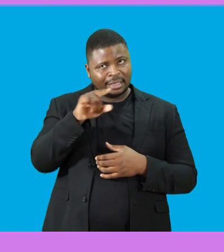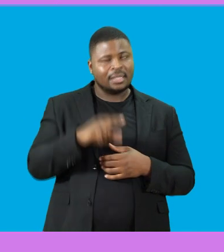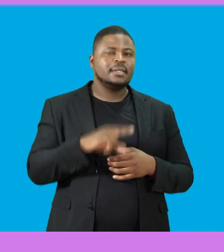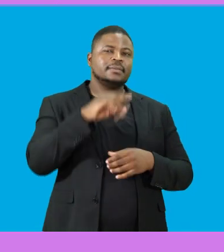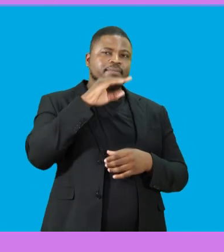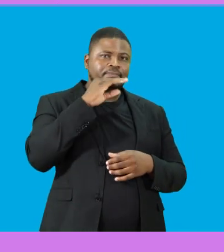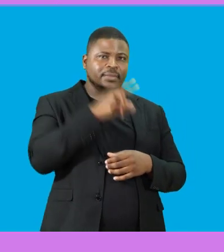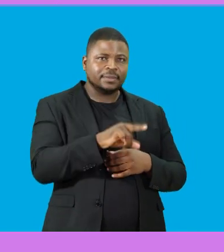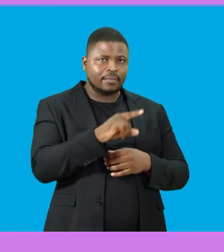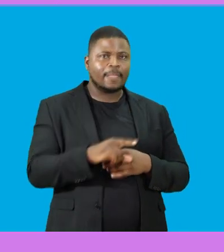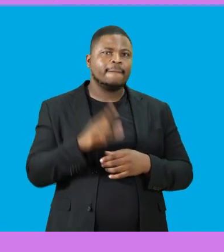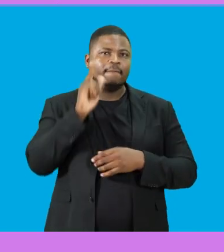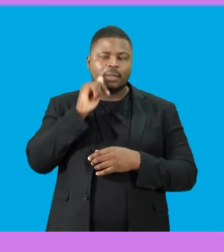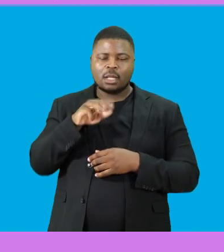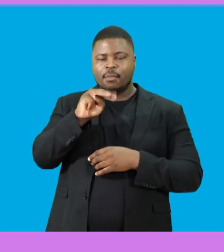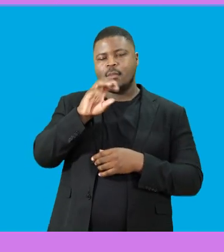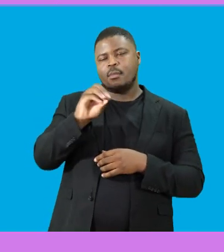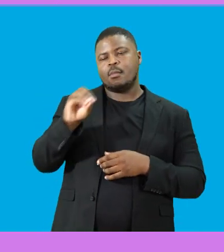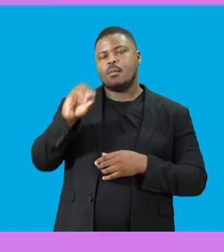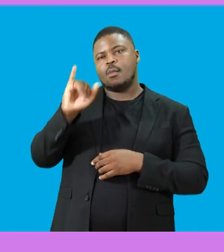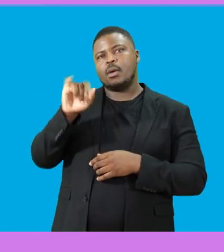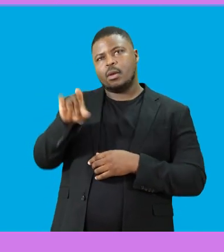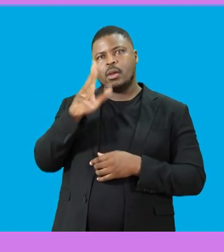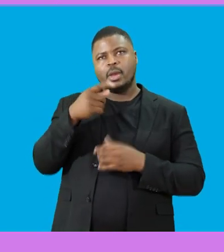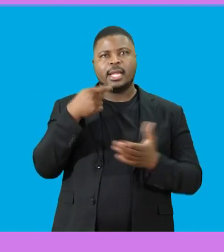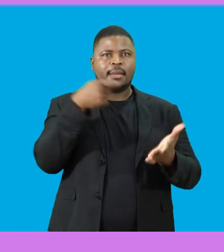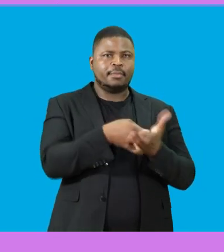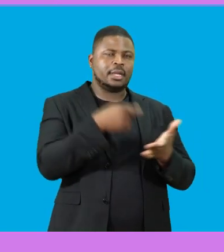it means Mr. Moy will pay